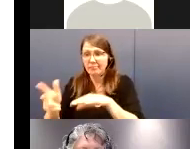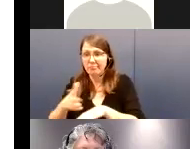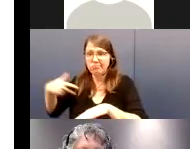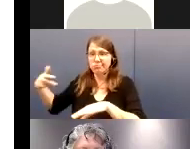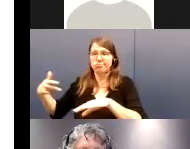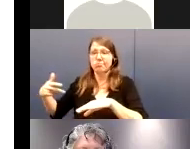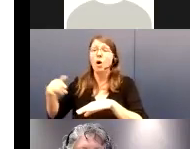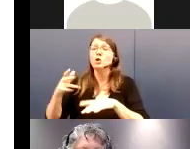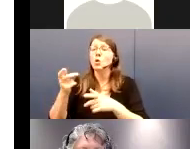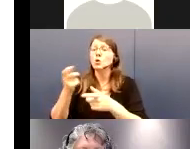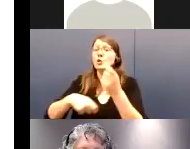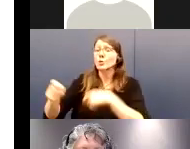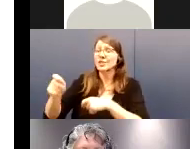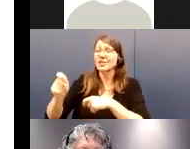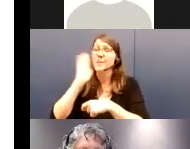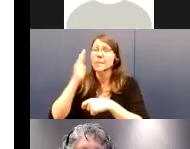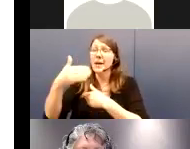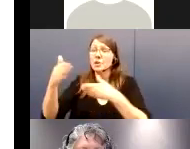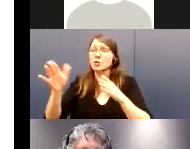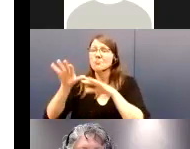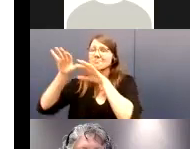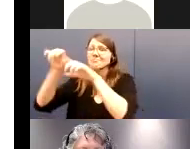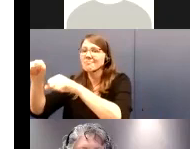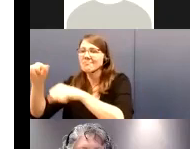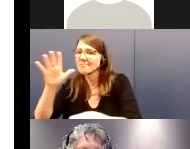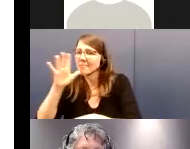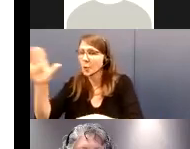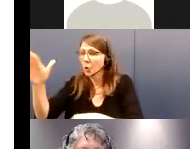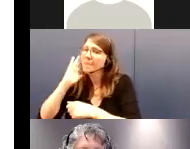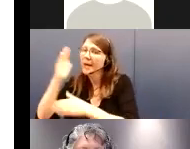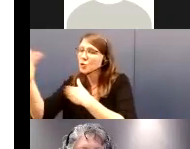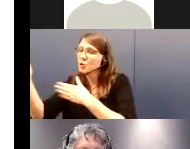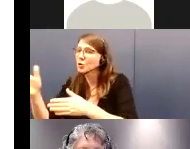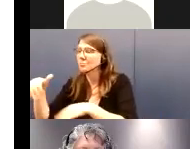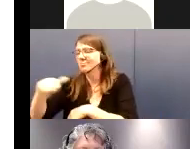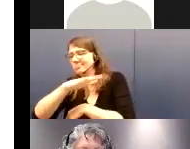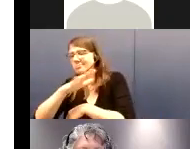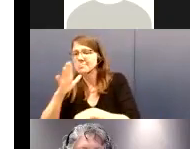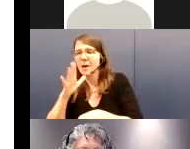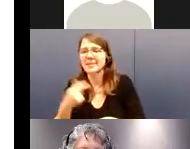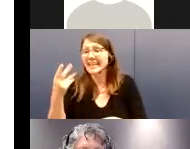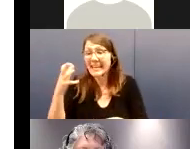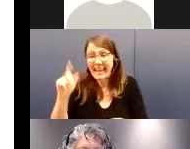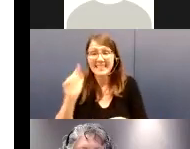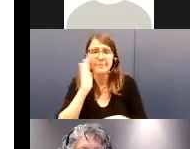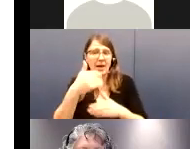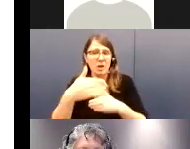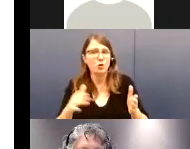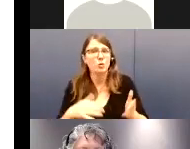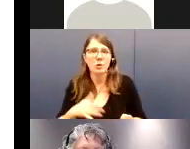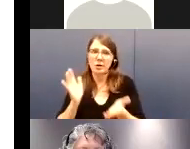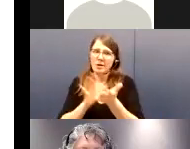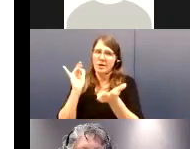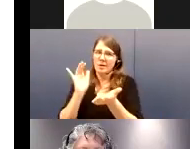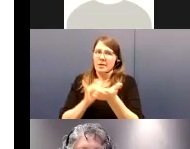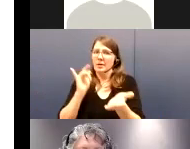now have the big bedroom with the ensuite, and the parent ended up in the guest bedroom. And there was just all this stuff going on. And she said,